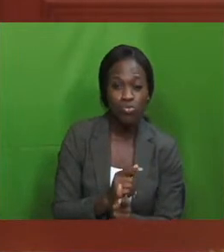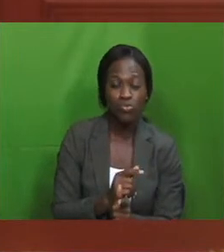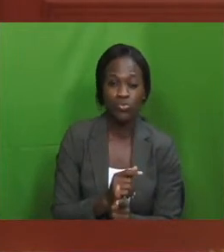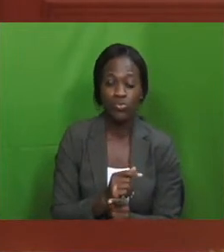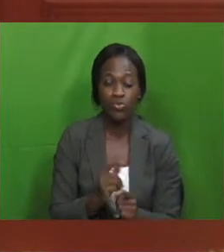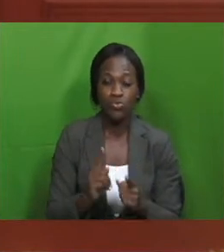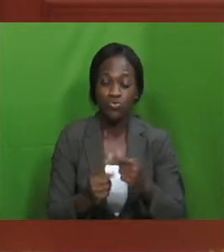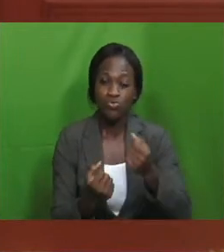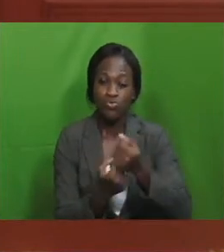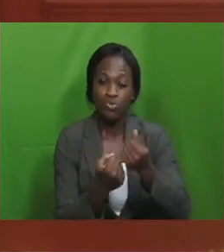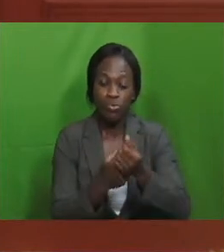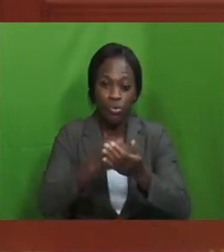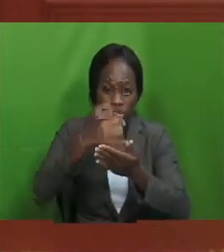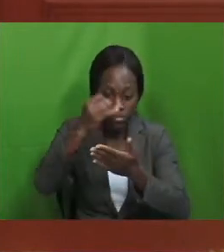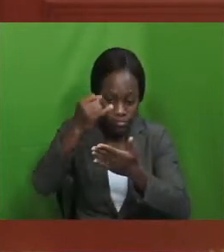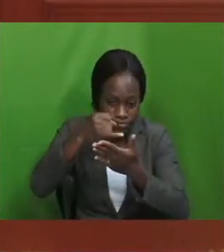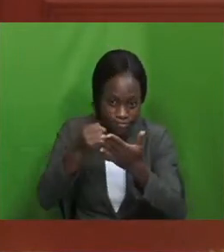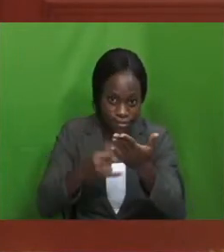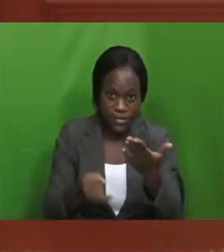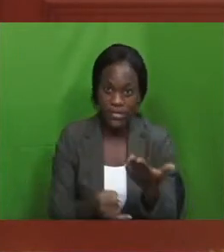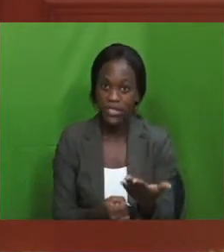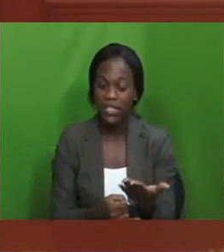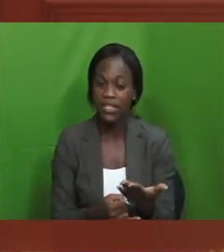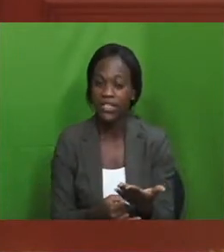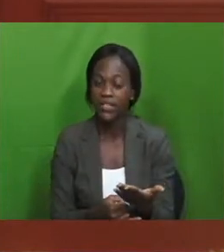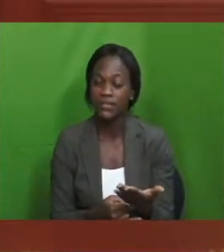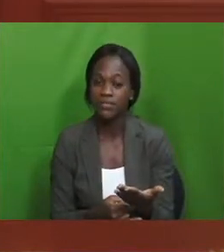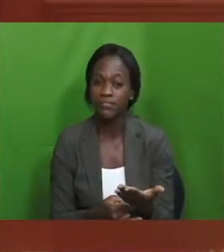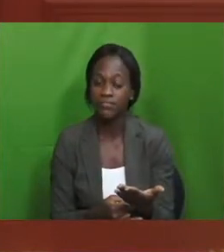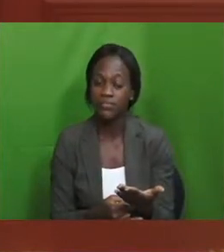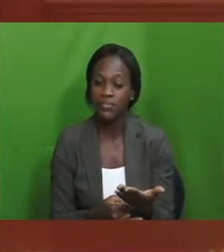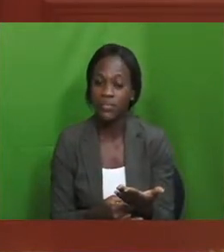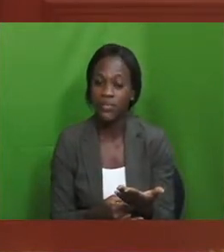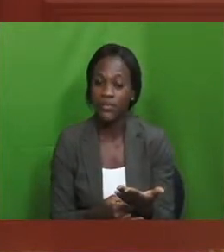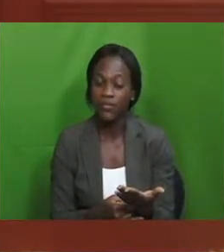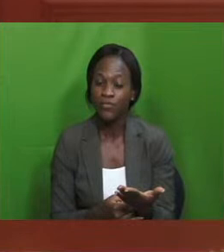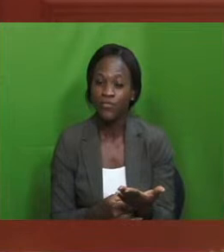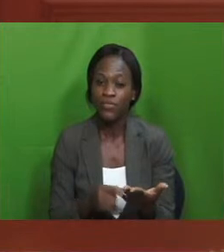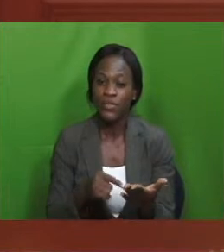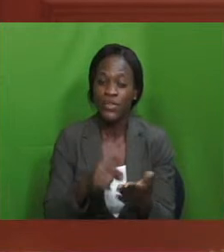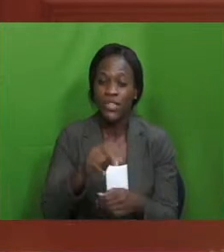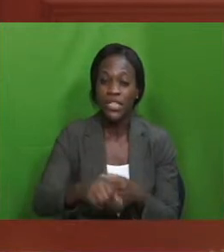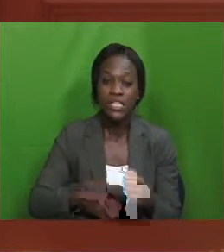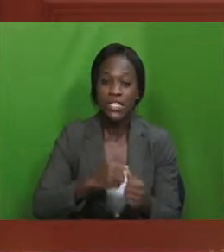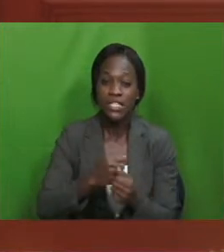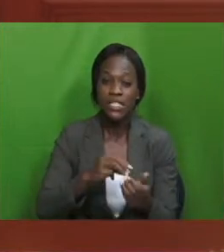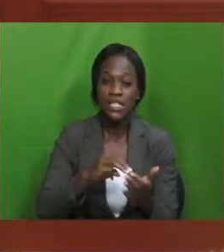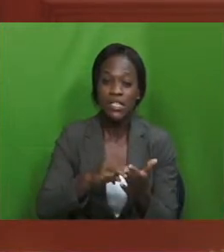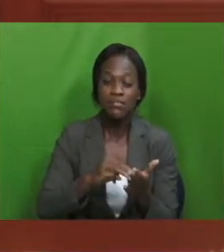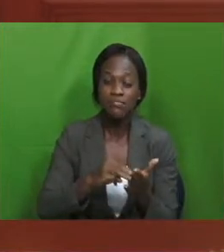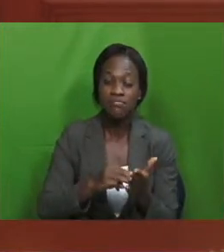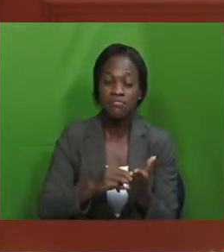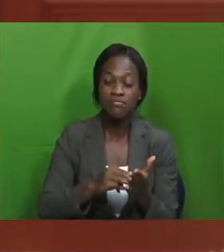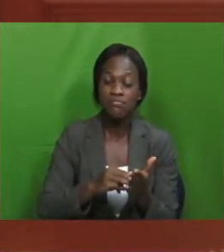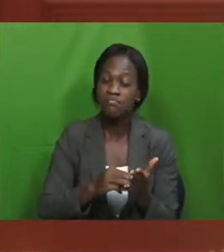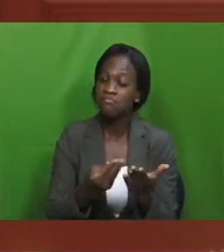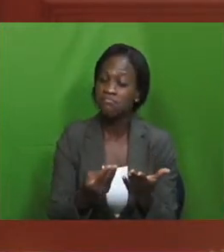creative arts. 2020 Media Review, page 100, paragraph